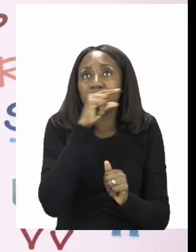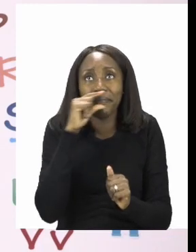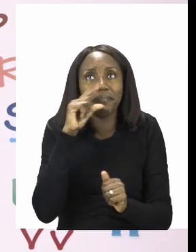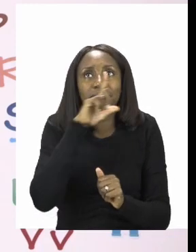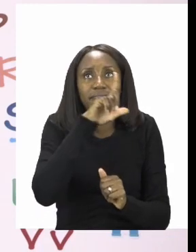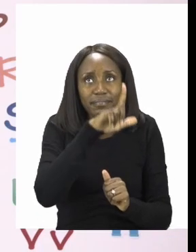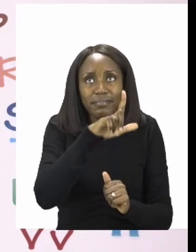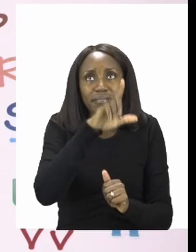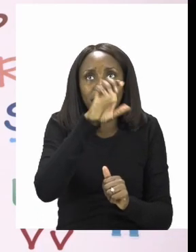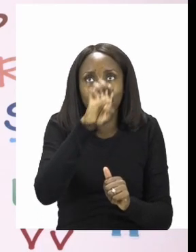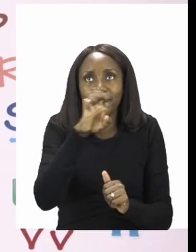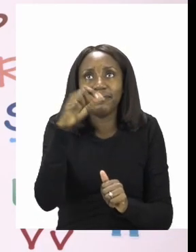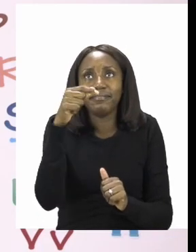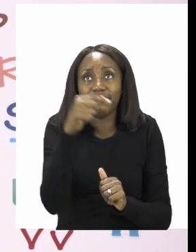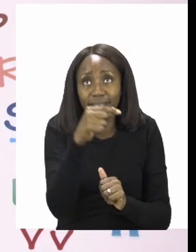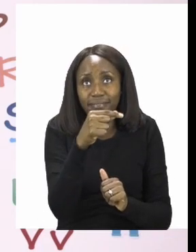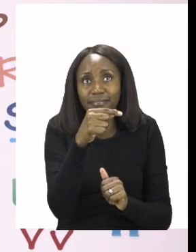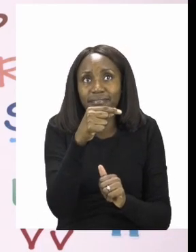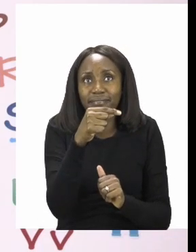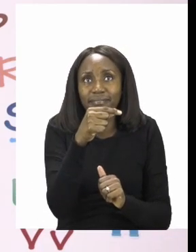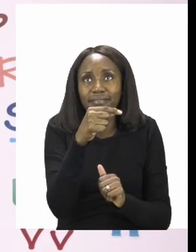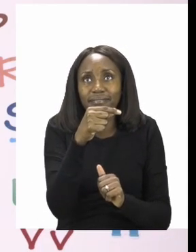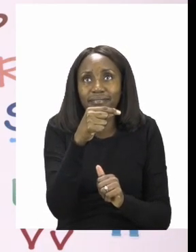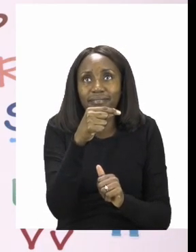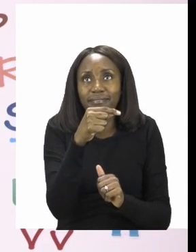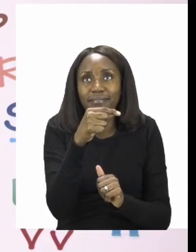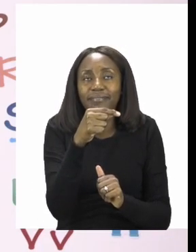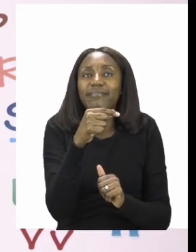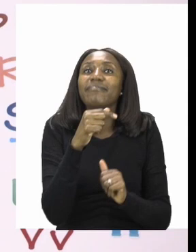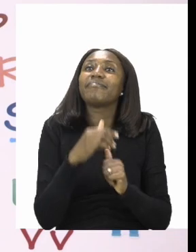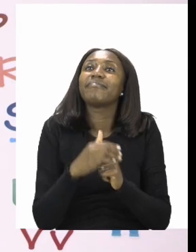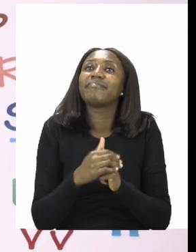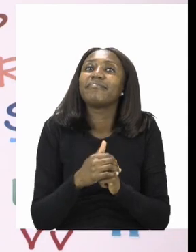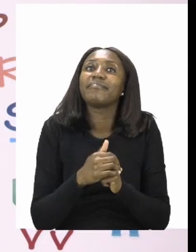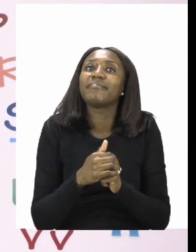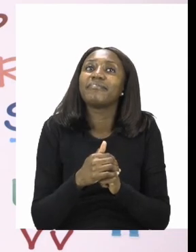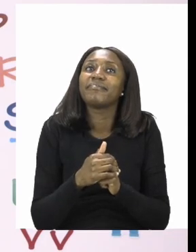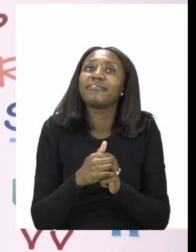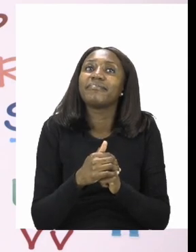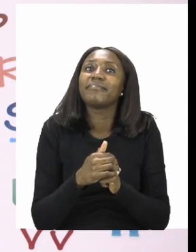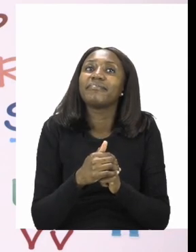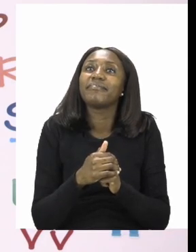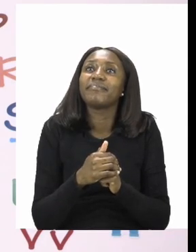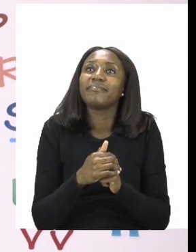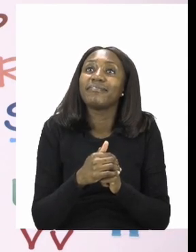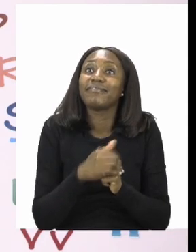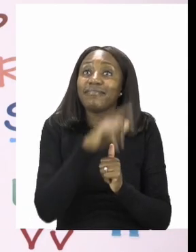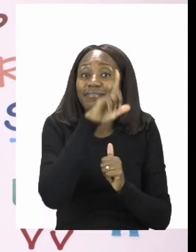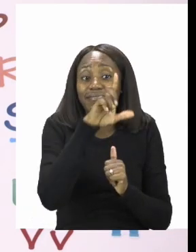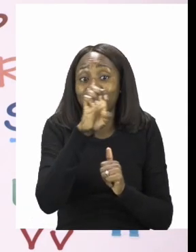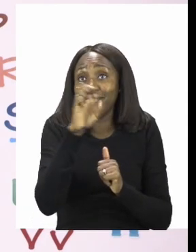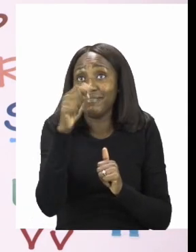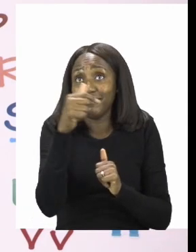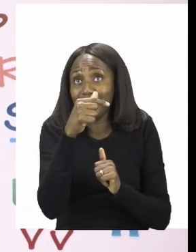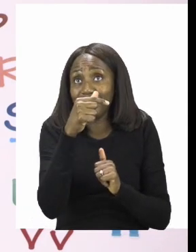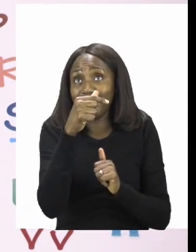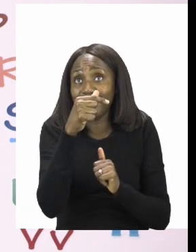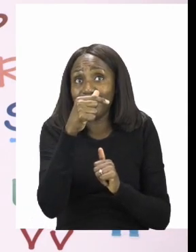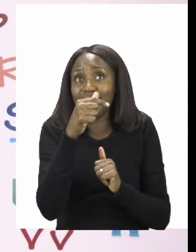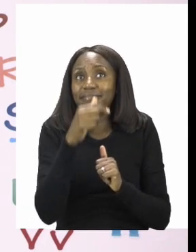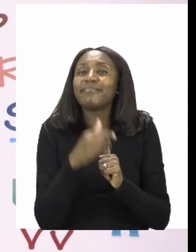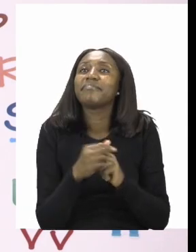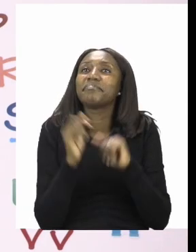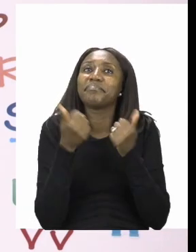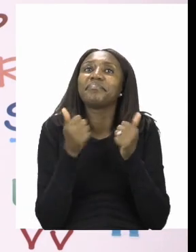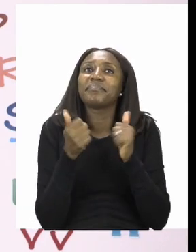leg. Everyone, touch your leg. Leg. Very